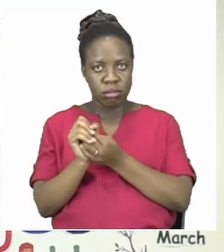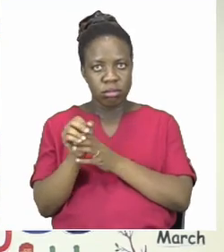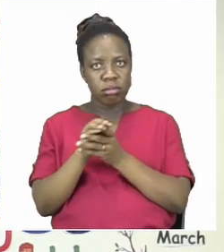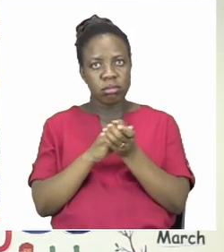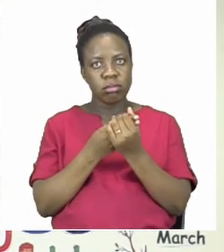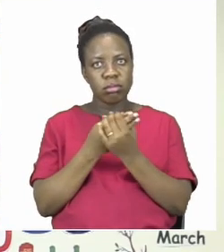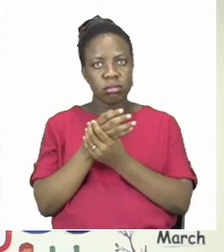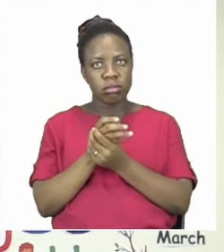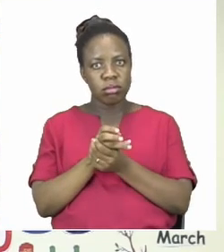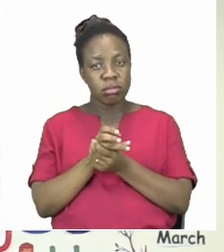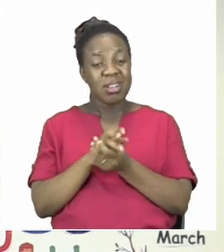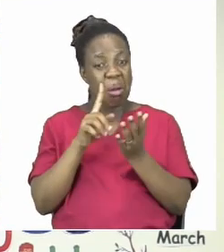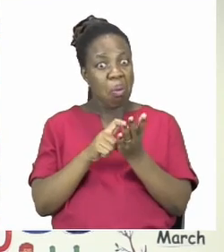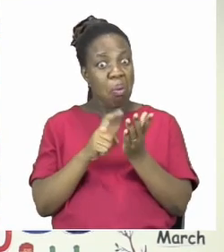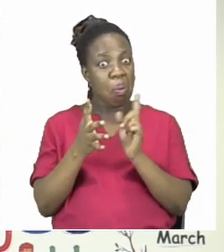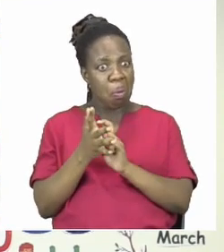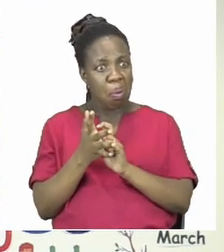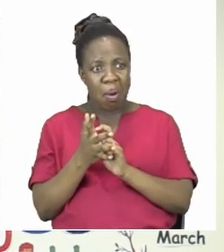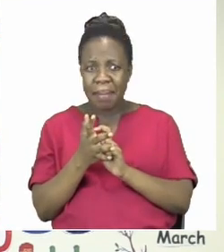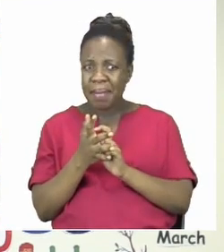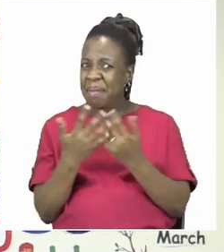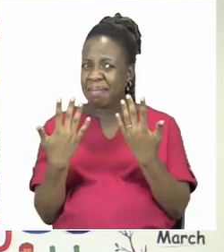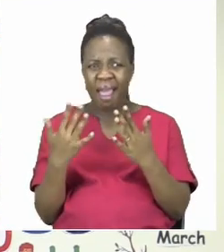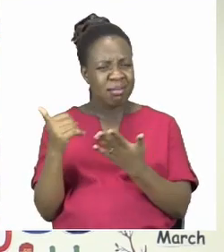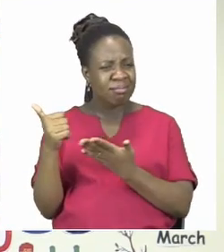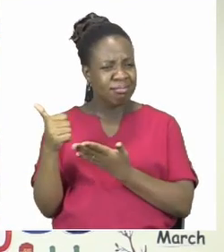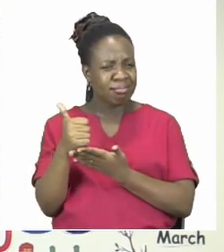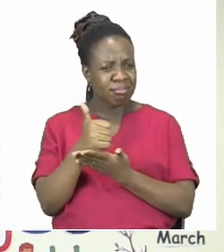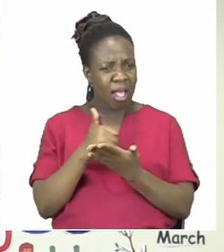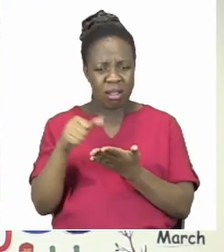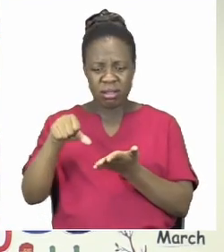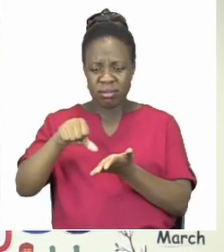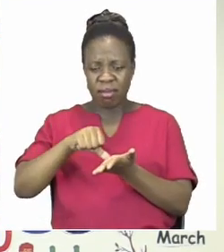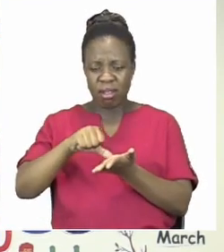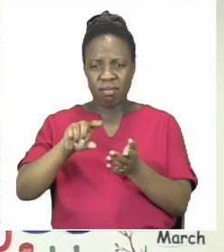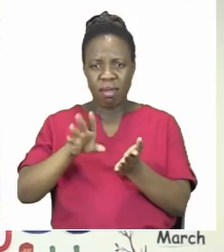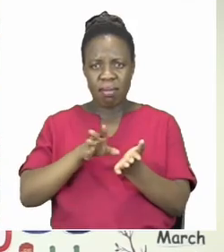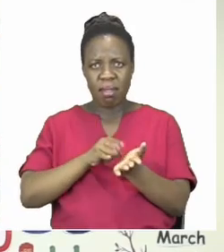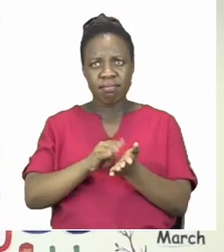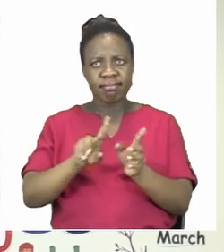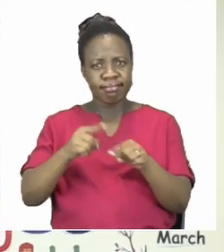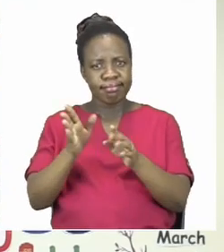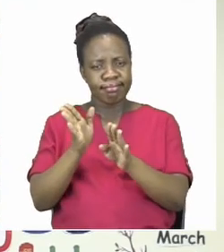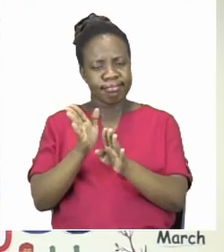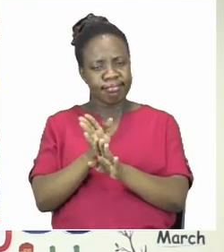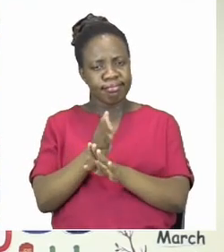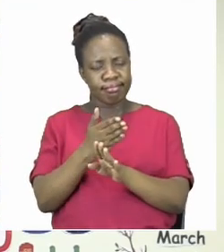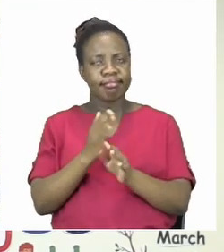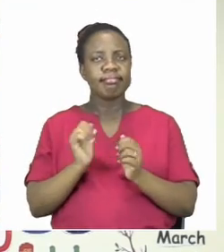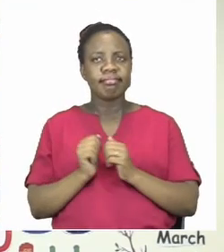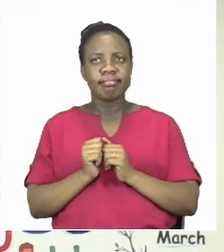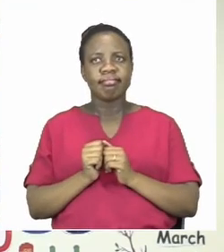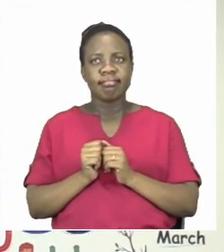sanitizing keeps our hands nice and clean, and also it keeps all the germs far, far away.